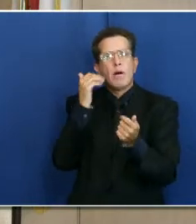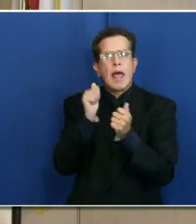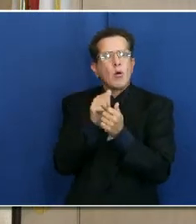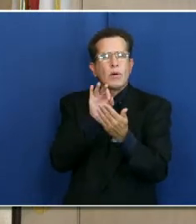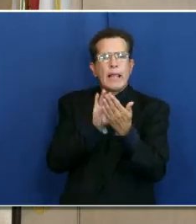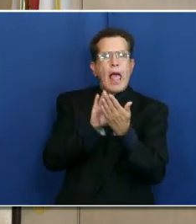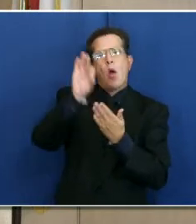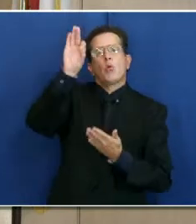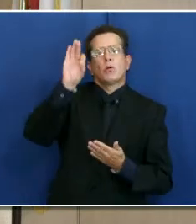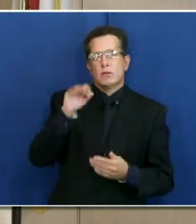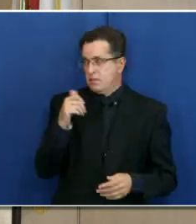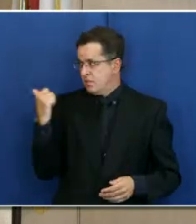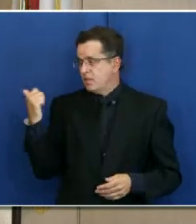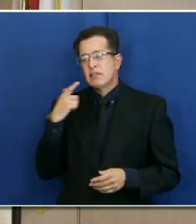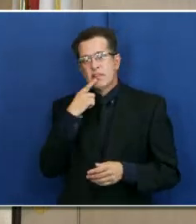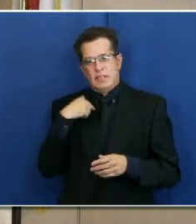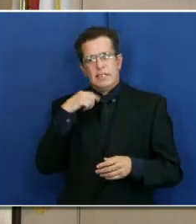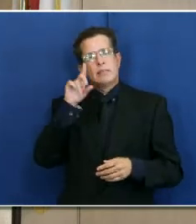the last